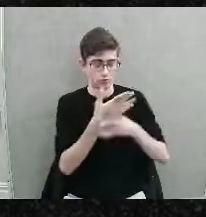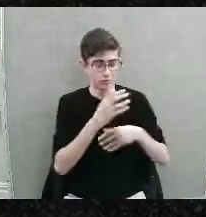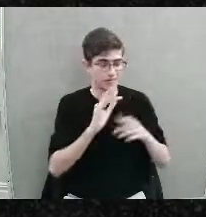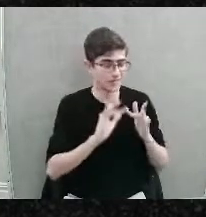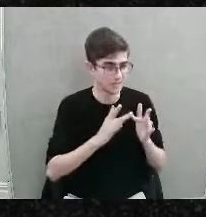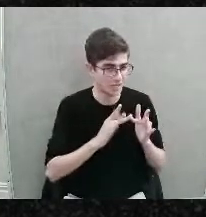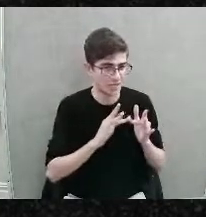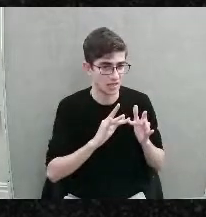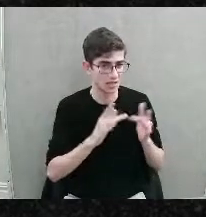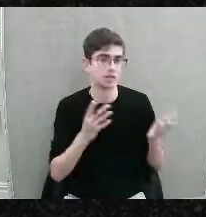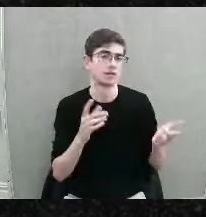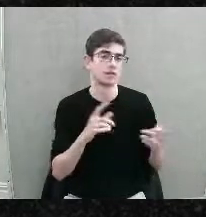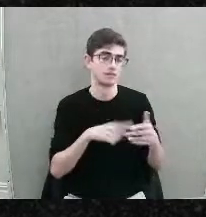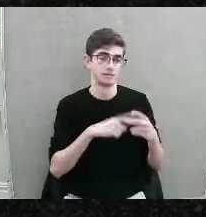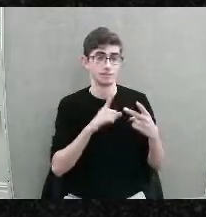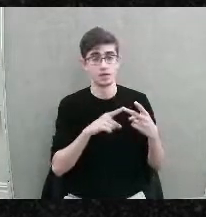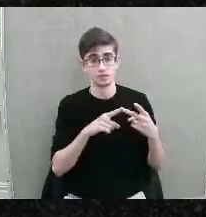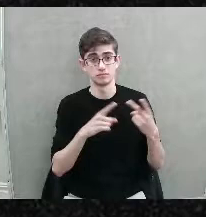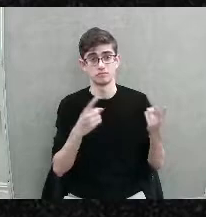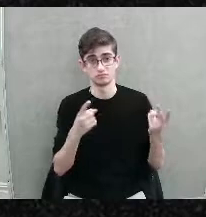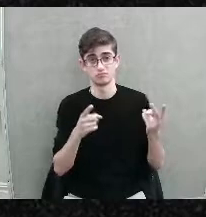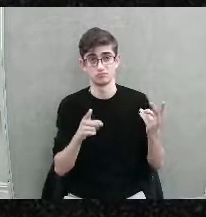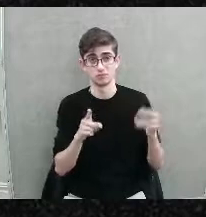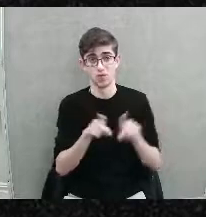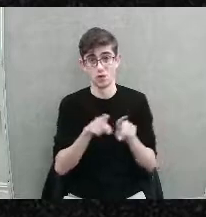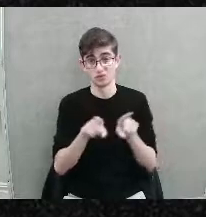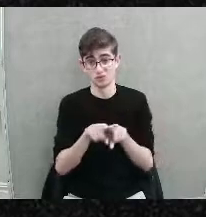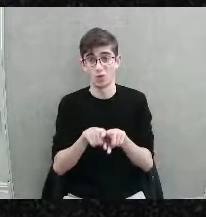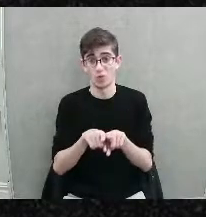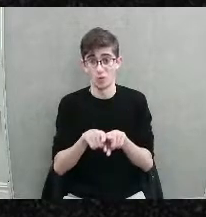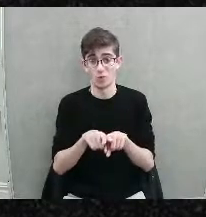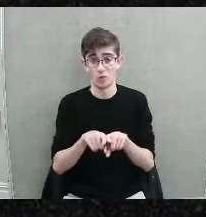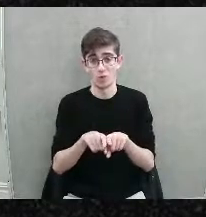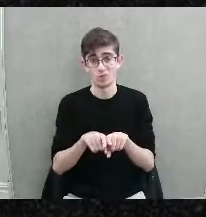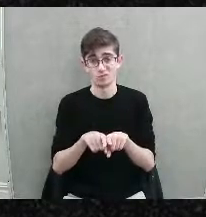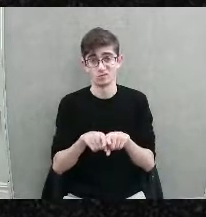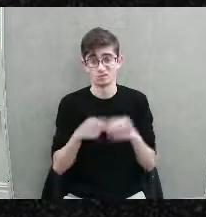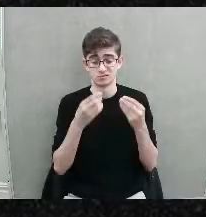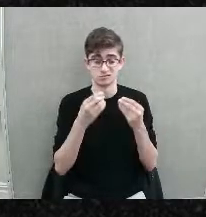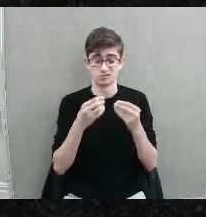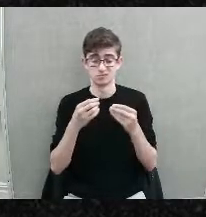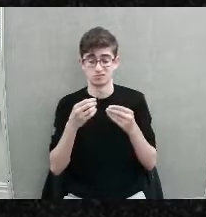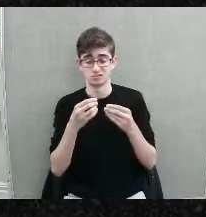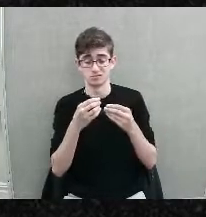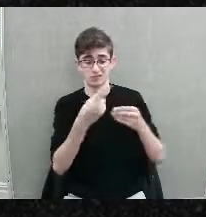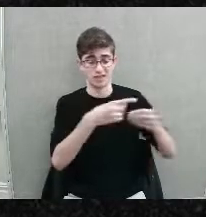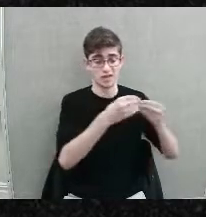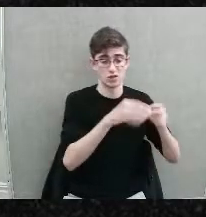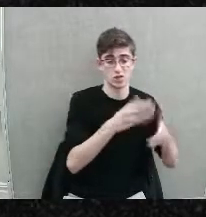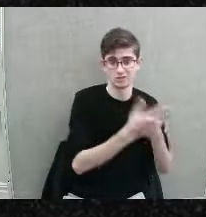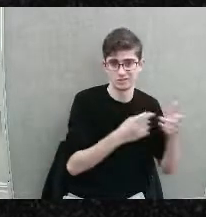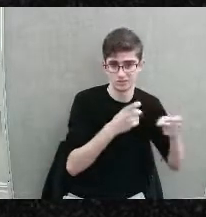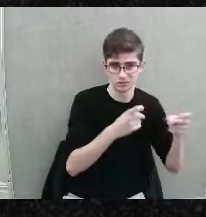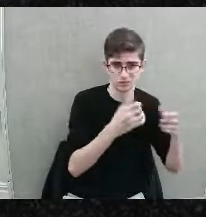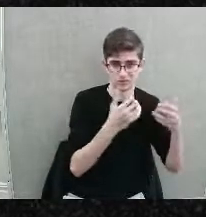other ways lost control and facilitated sort of these more corporate types of